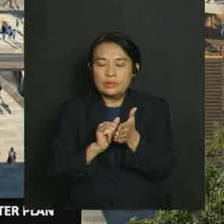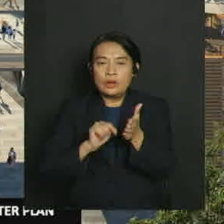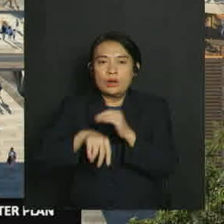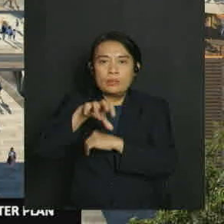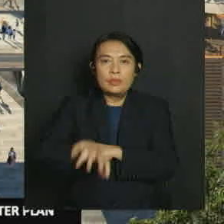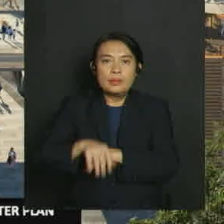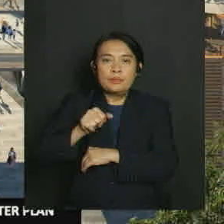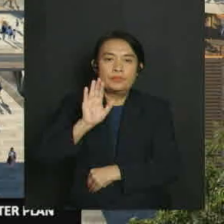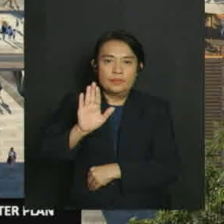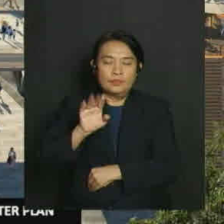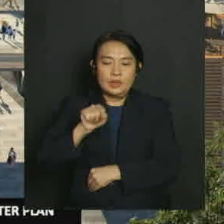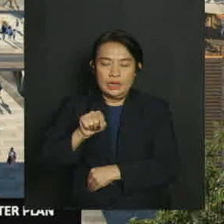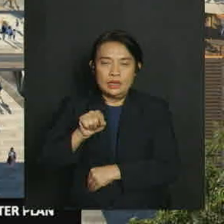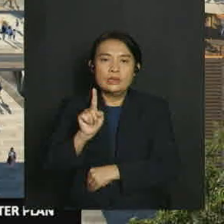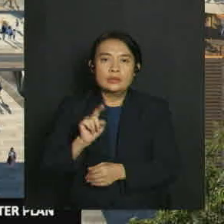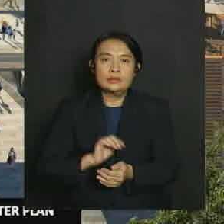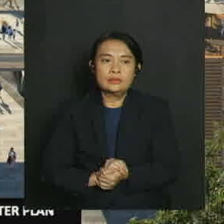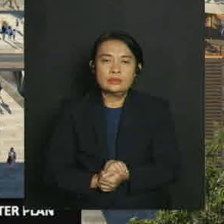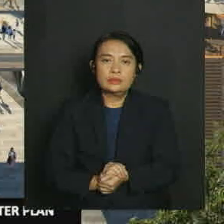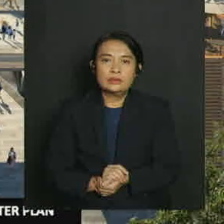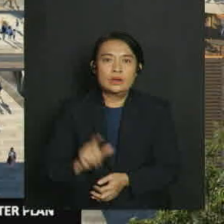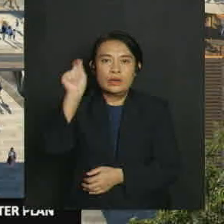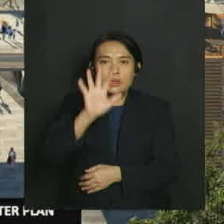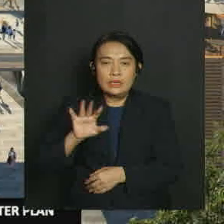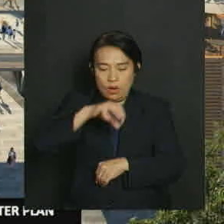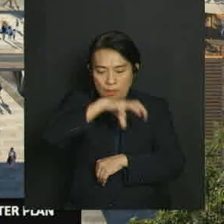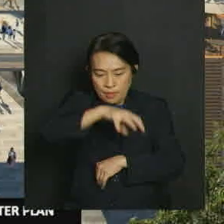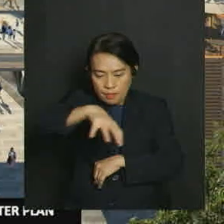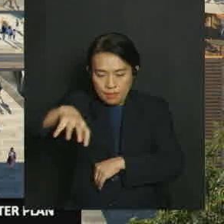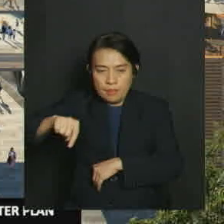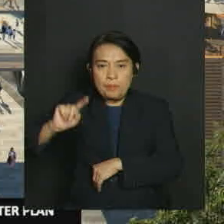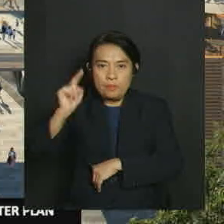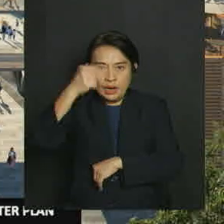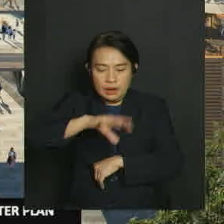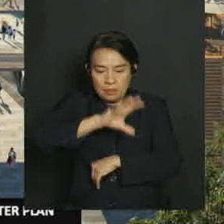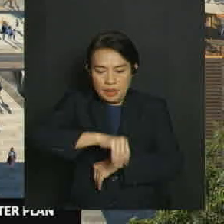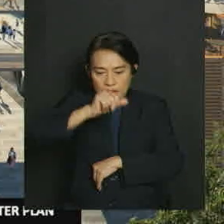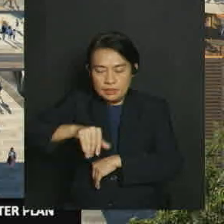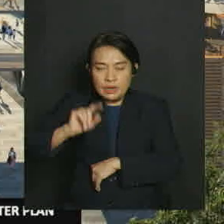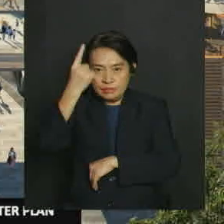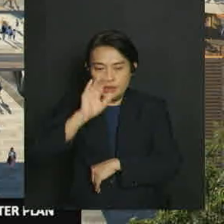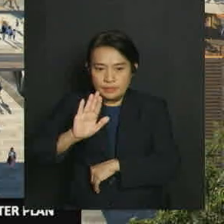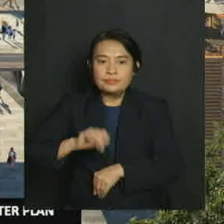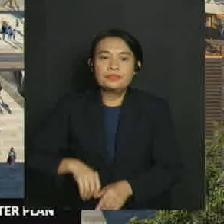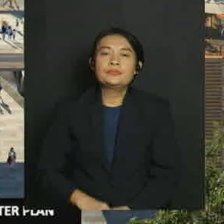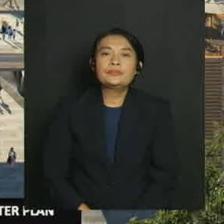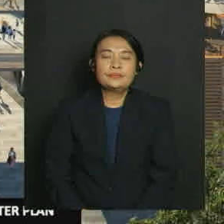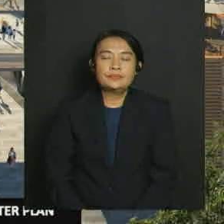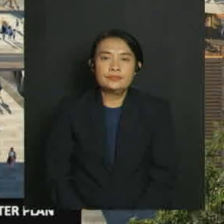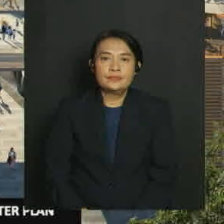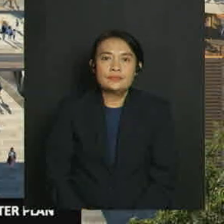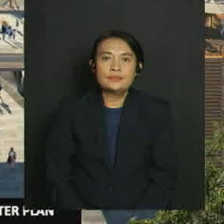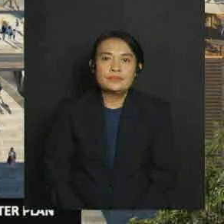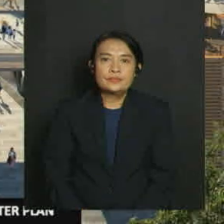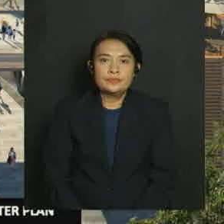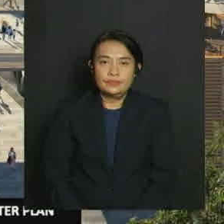Asia. And my focus was sort of very quickly came about the public realm, about